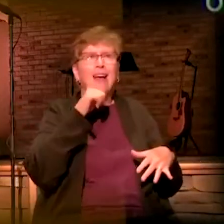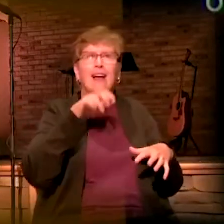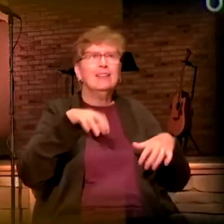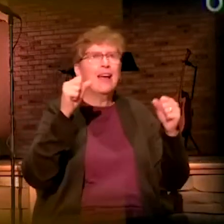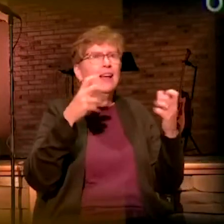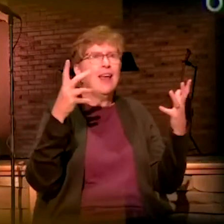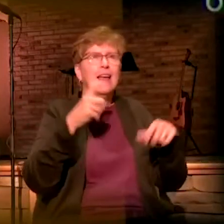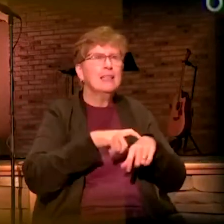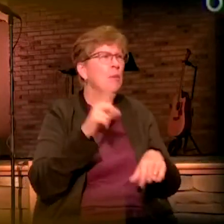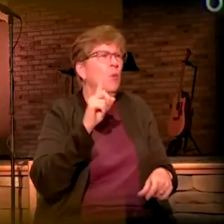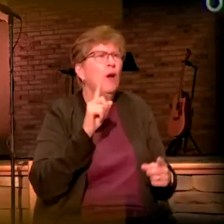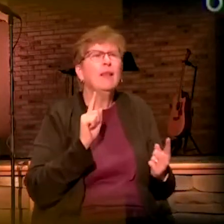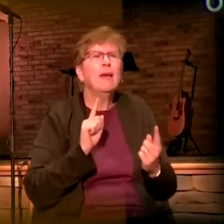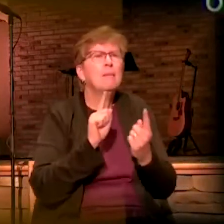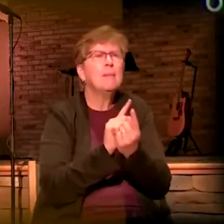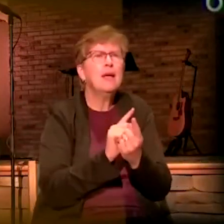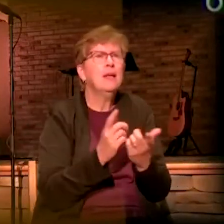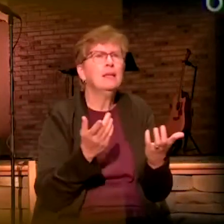Where did they meet?